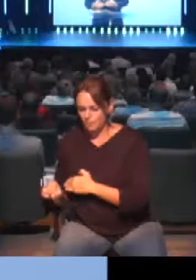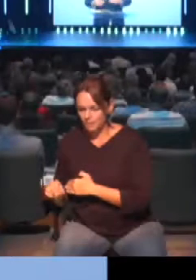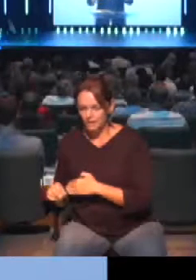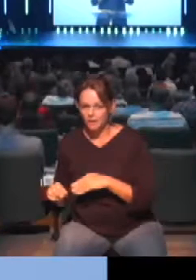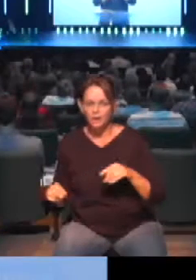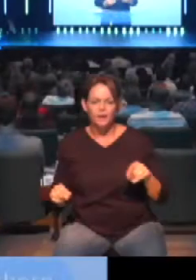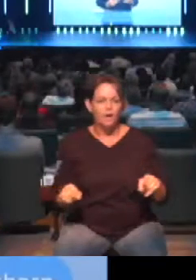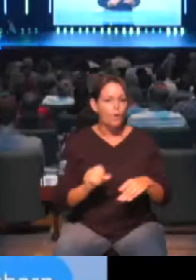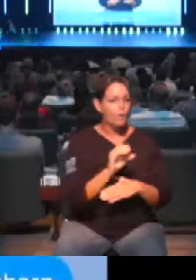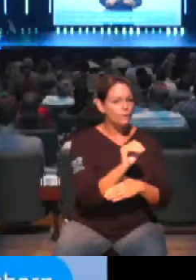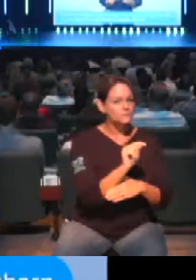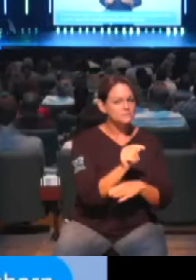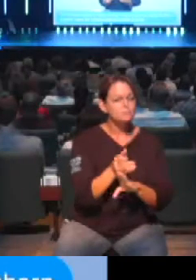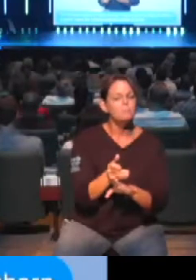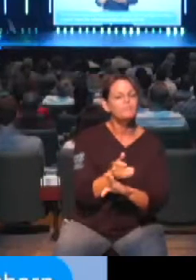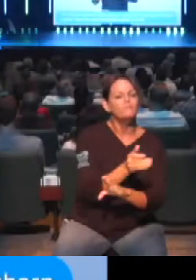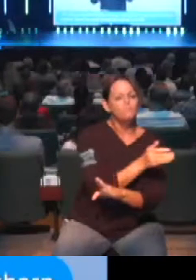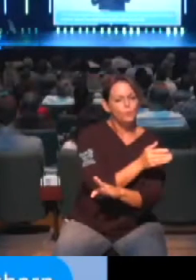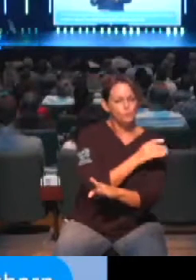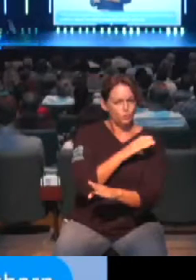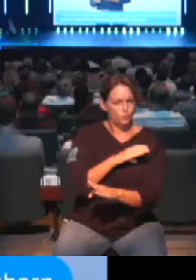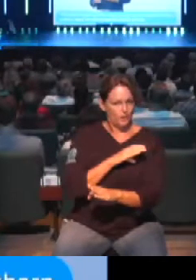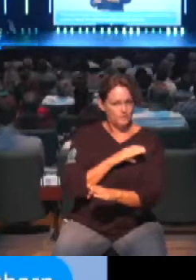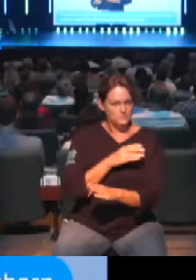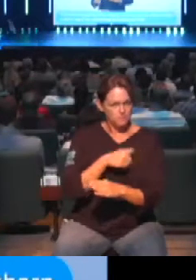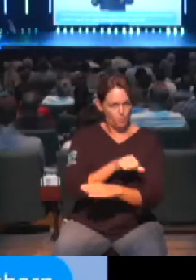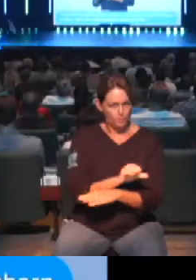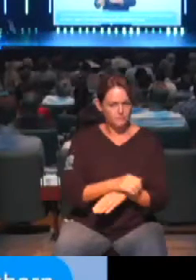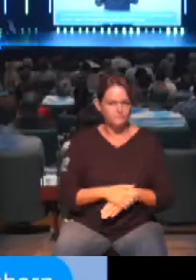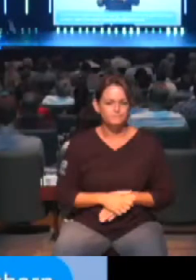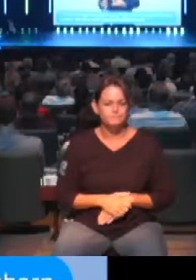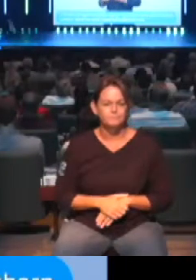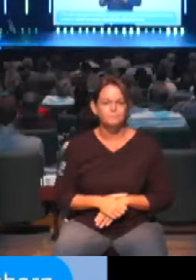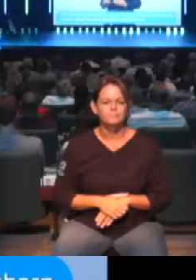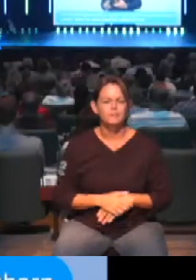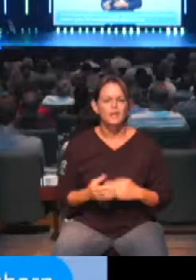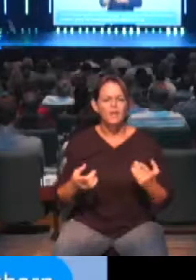principle. Exodus 13 verse 1, then the Lord spoke to Moses saying,